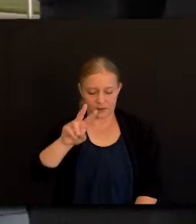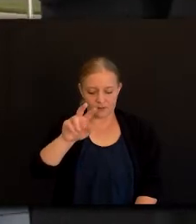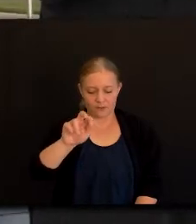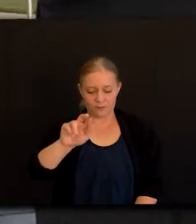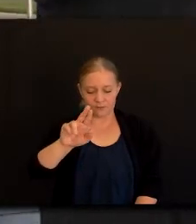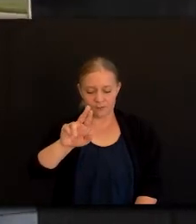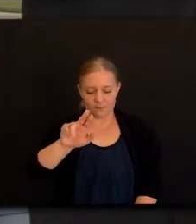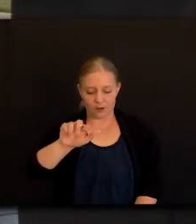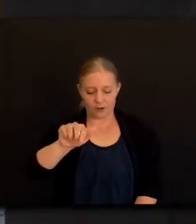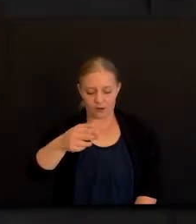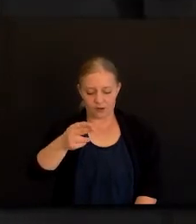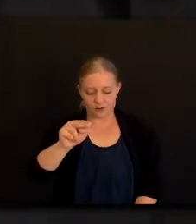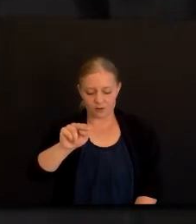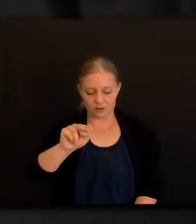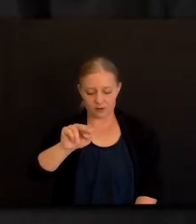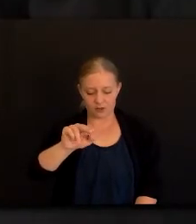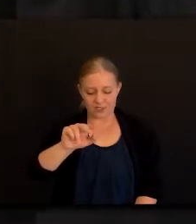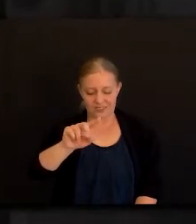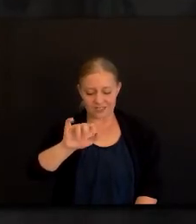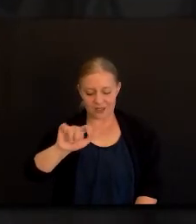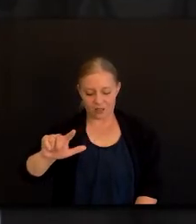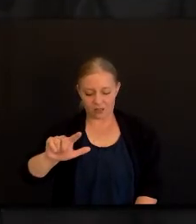Vaughn James Dill.